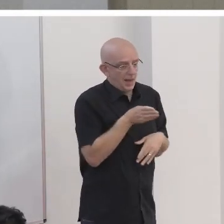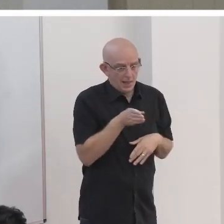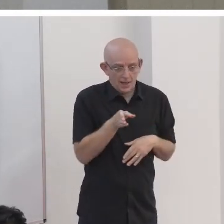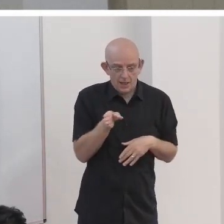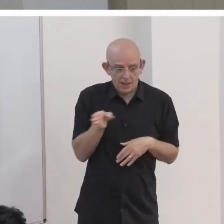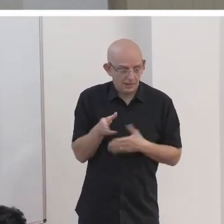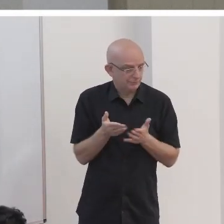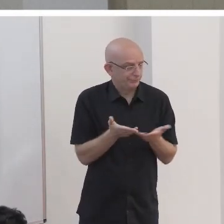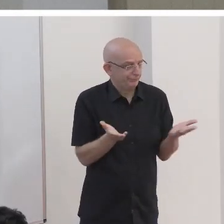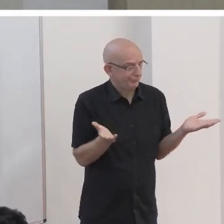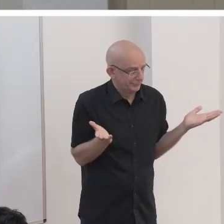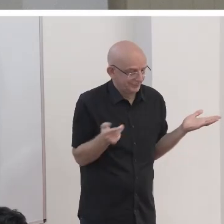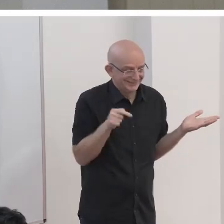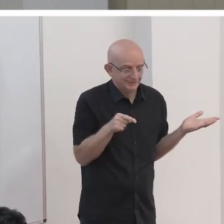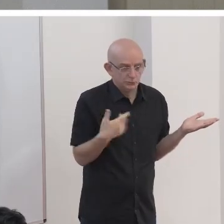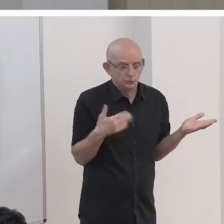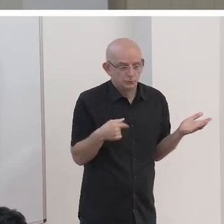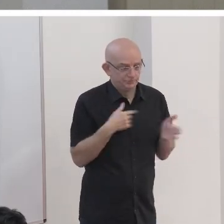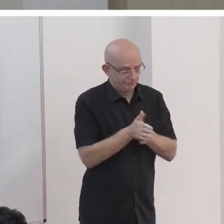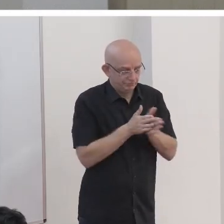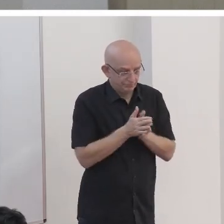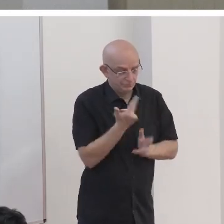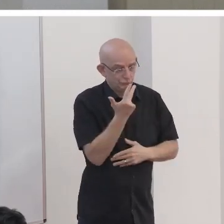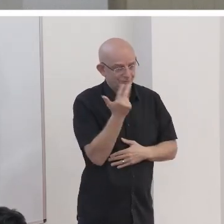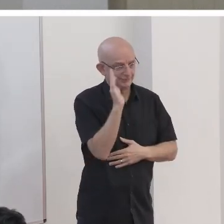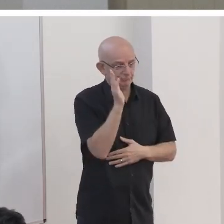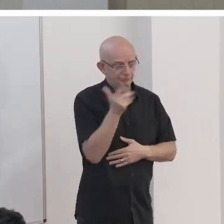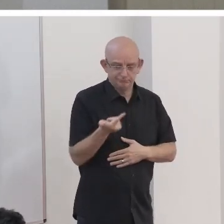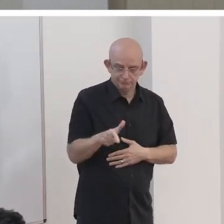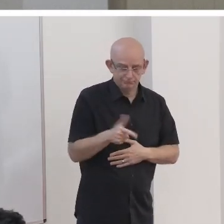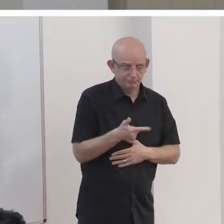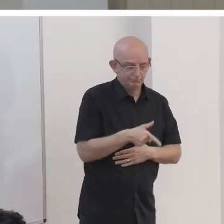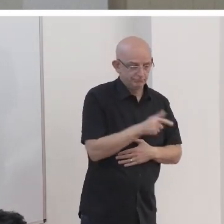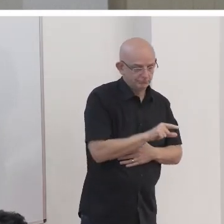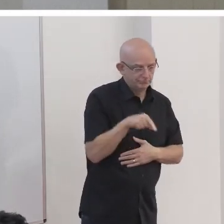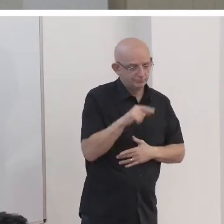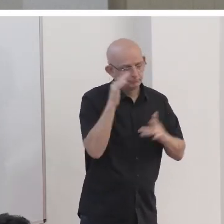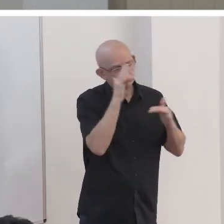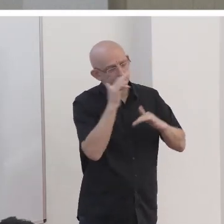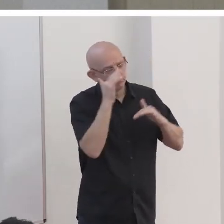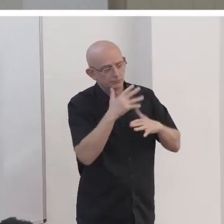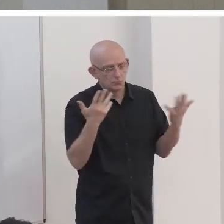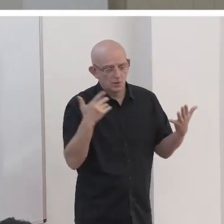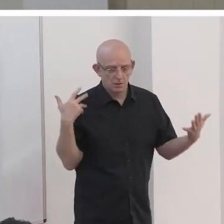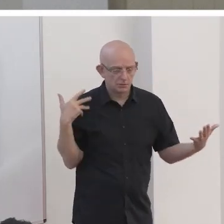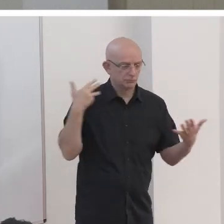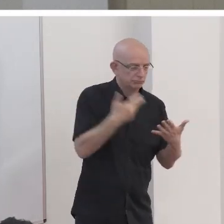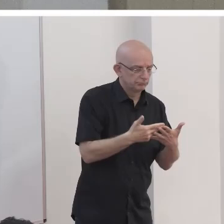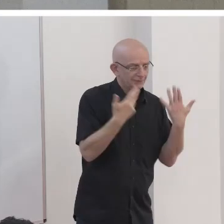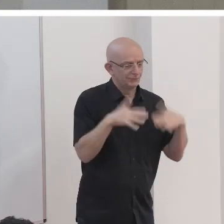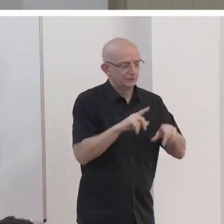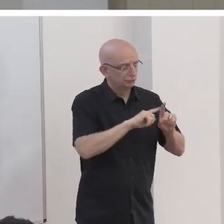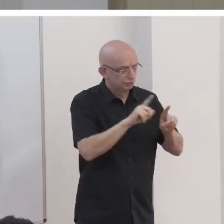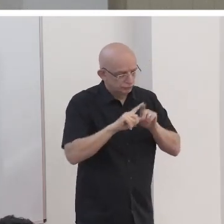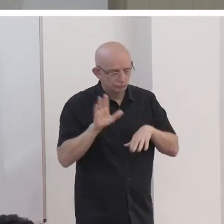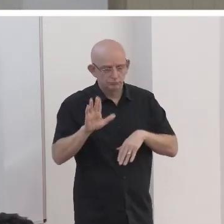speakers' reflections on their work and their expertise on access to justice and advocating for that. So we